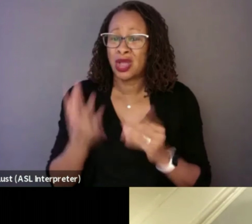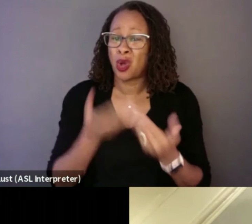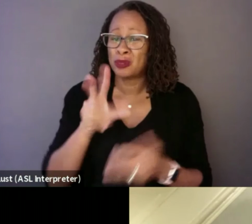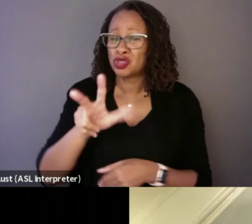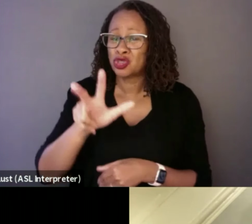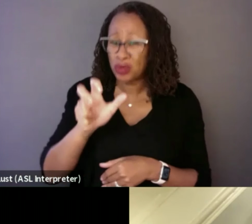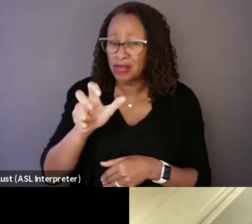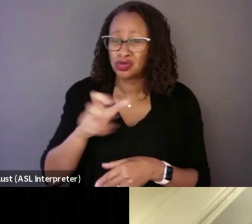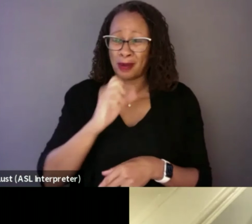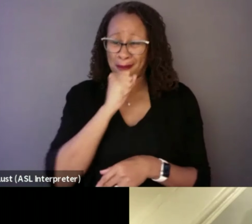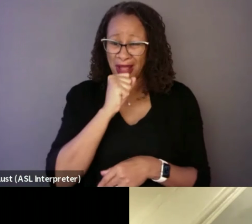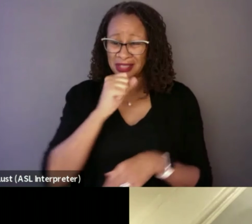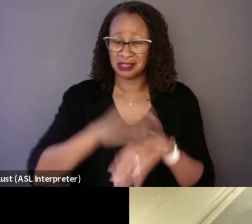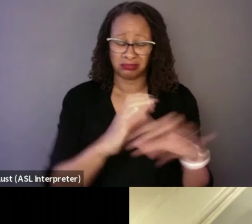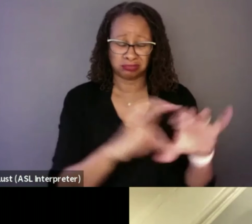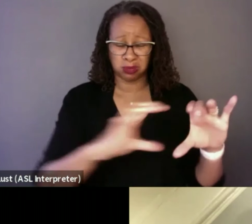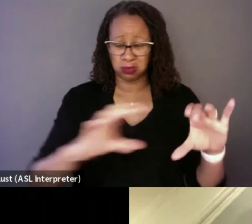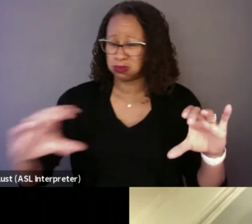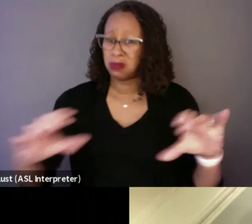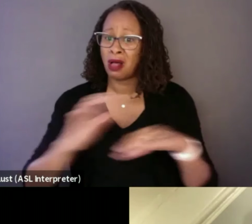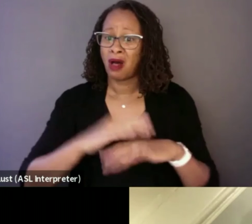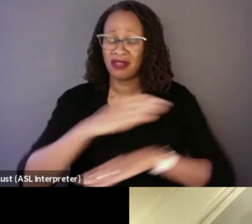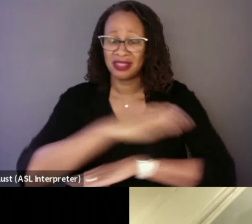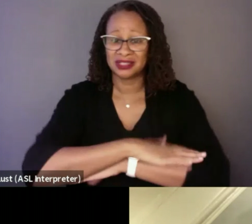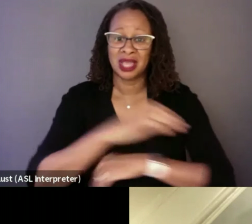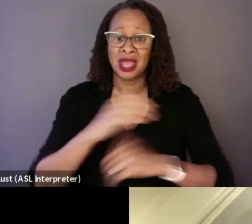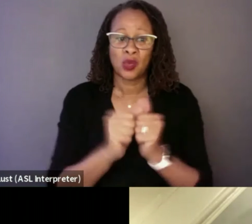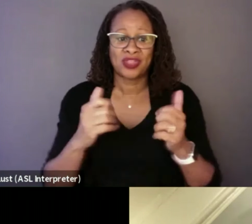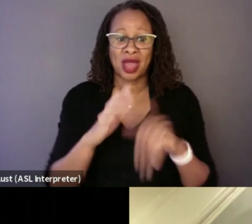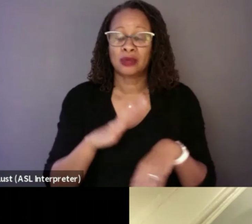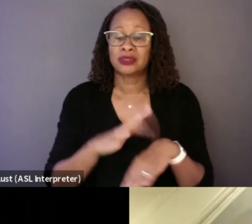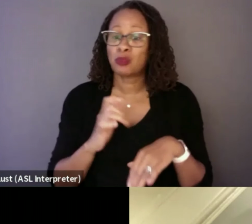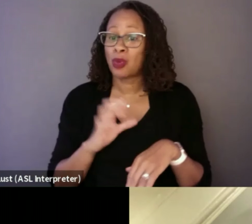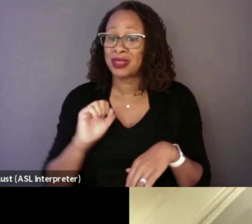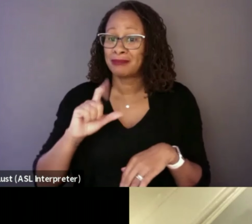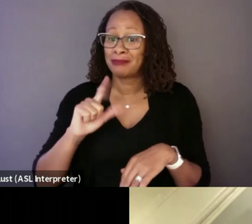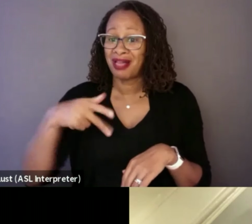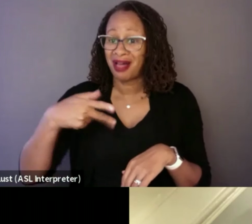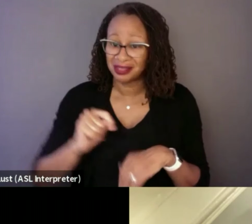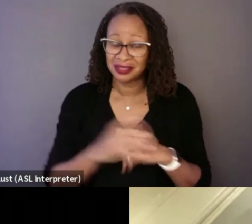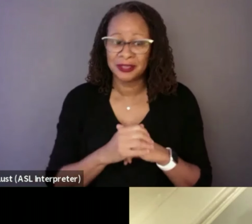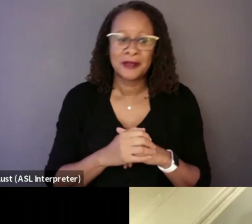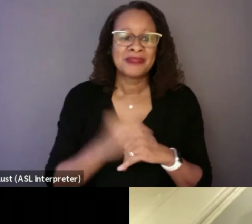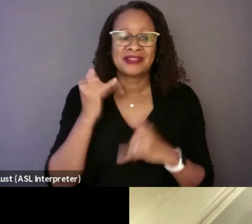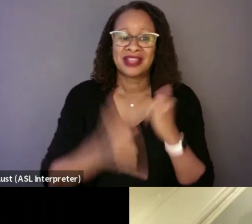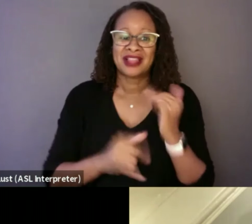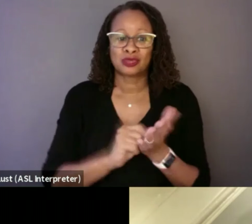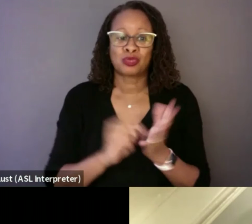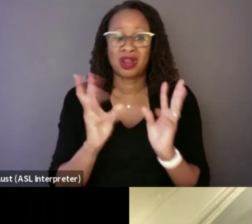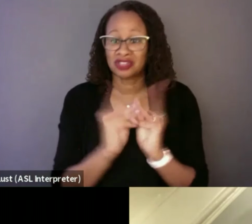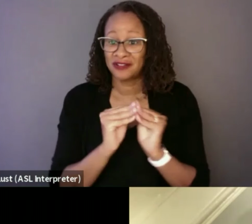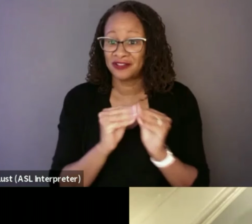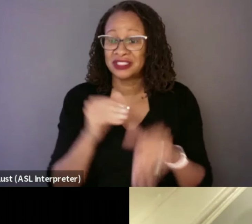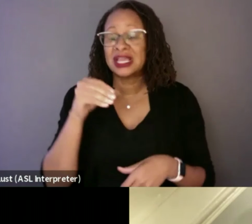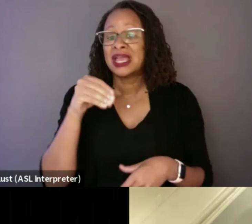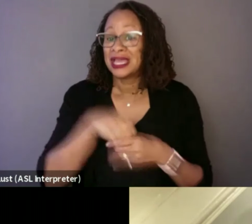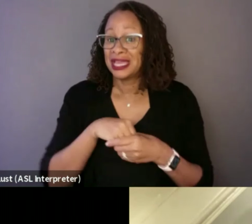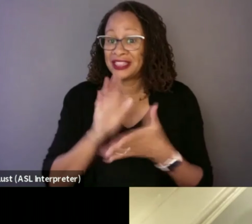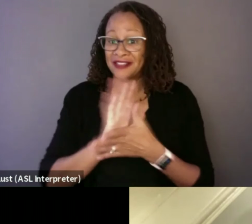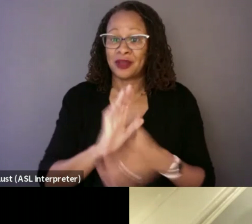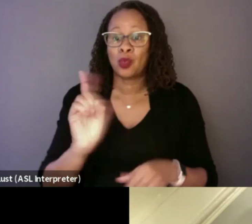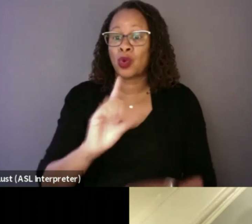president. And then at the last, without spoiling the plot, I can say at the last press conference in the film, where Chamisa is